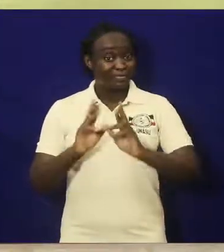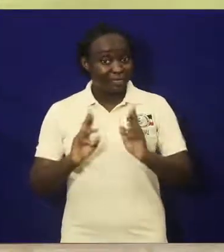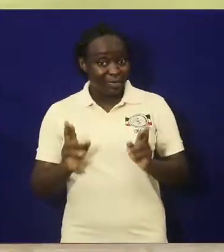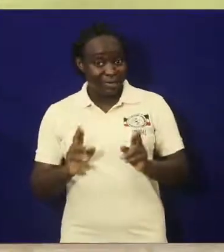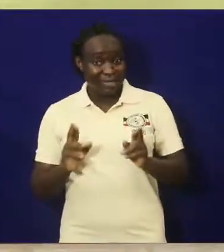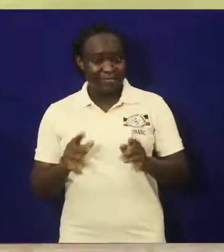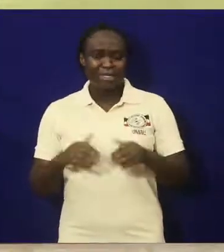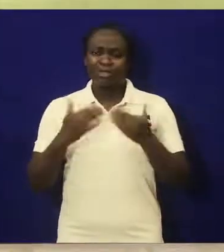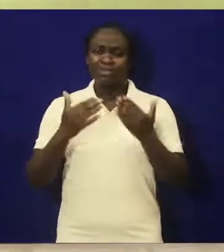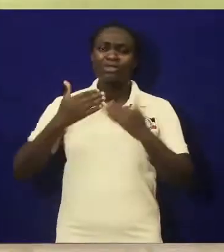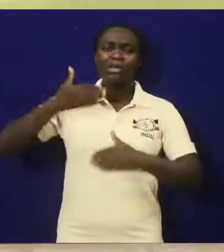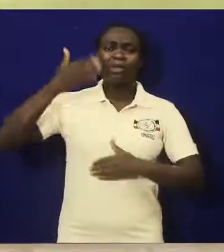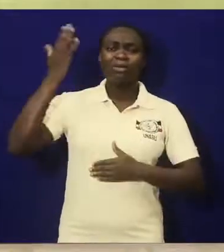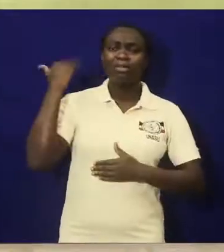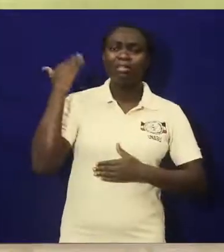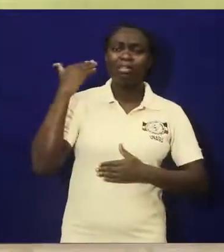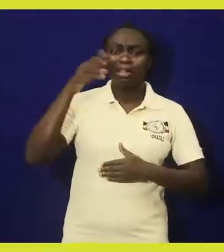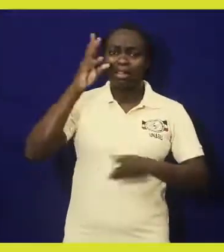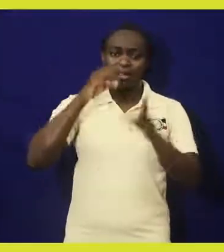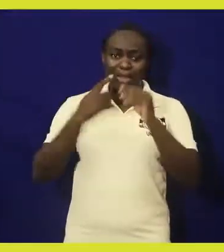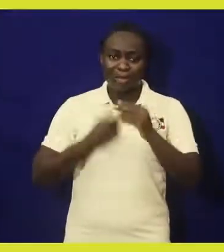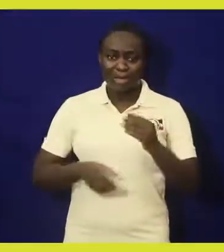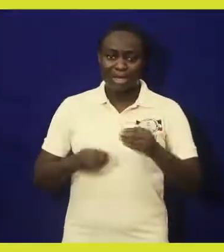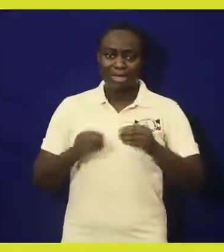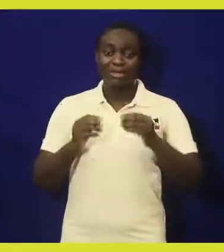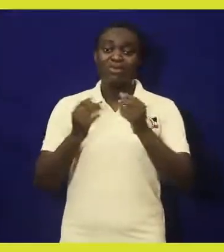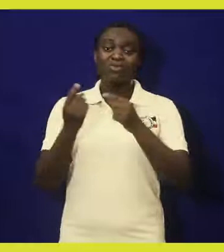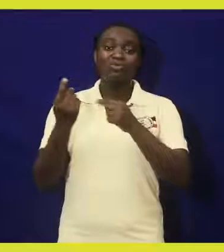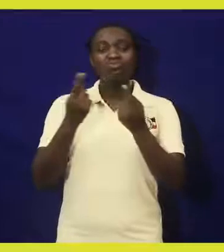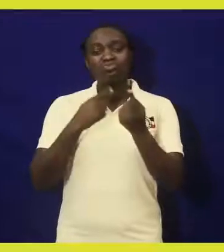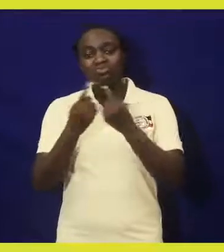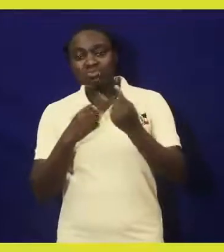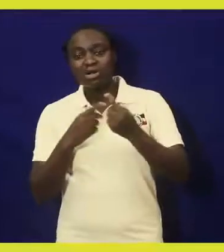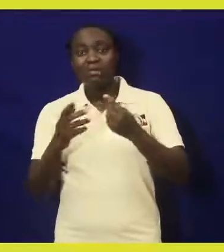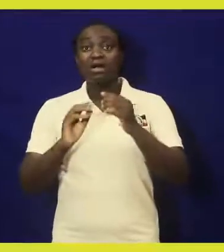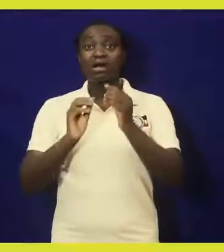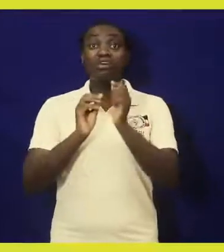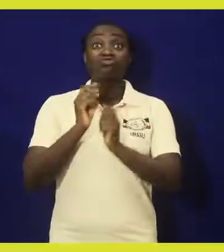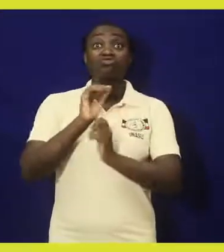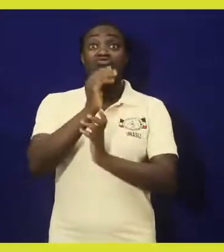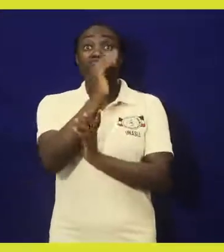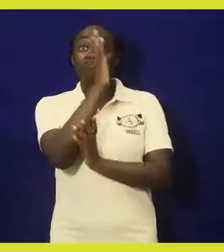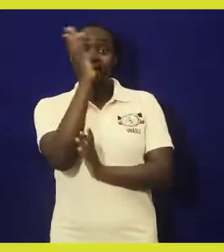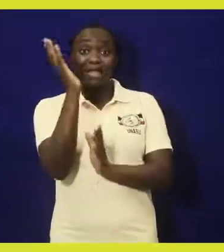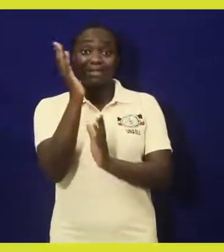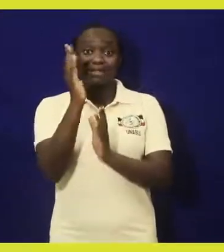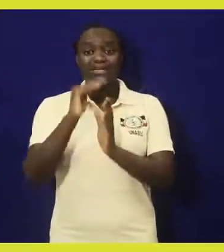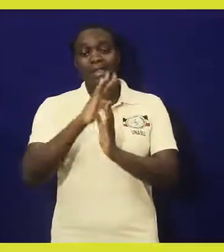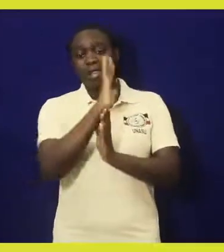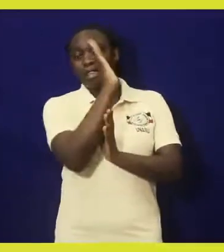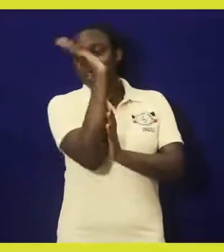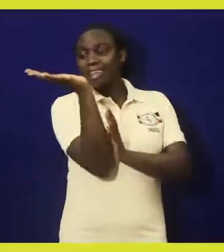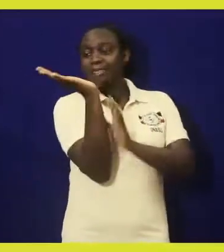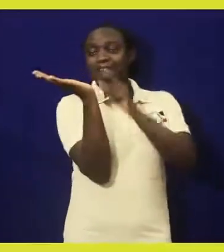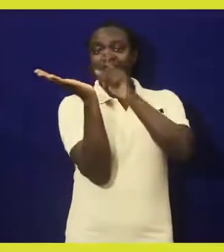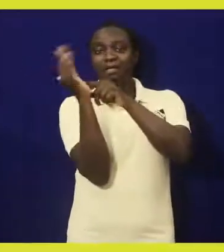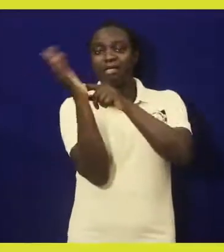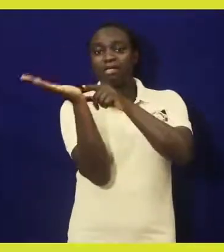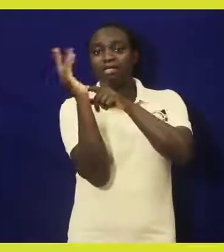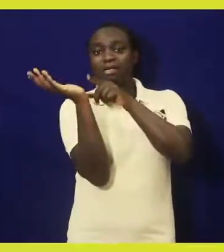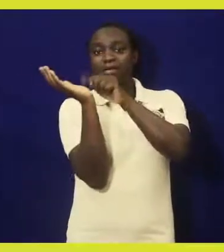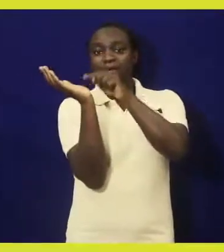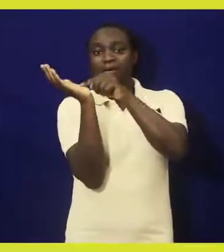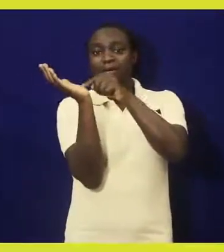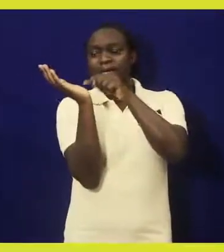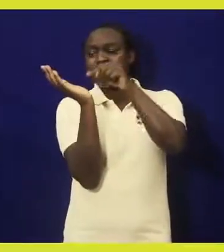So last time we looked at the leaf and its uses. What did